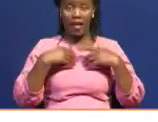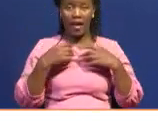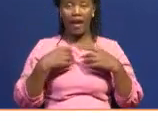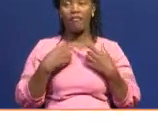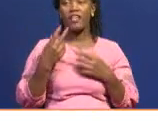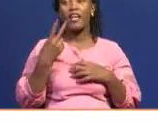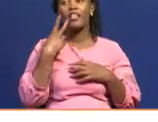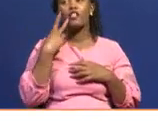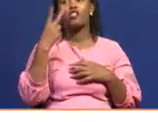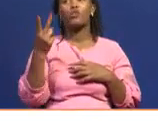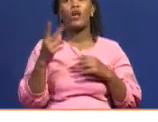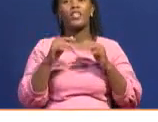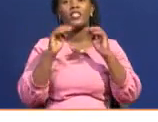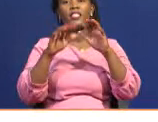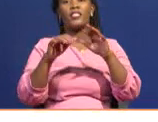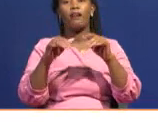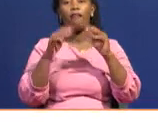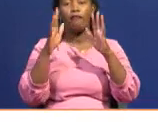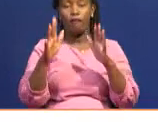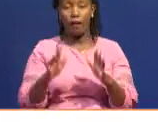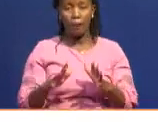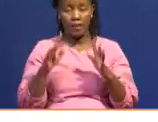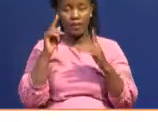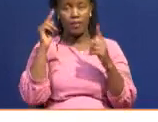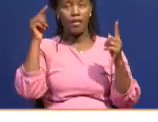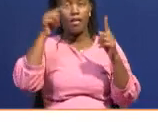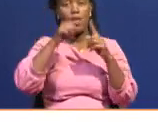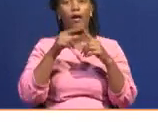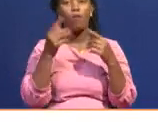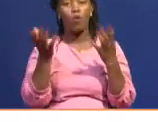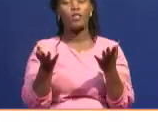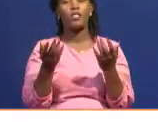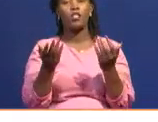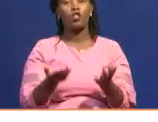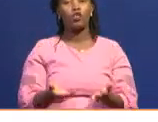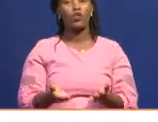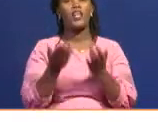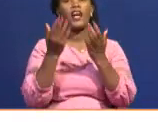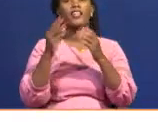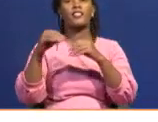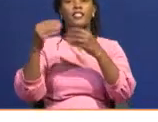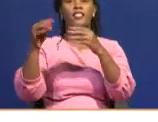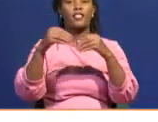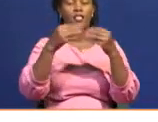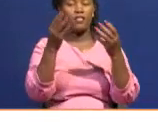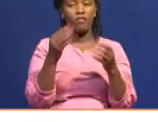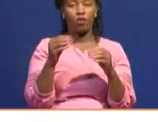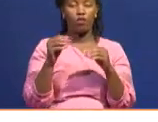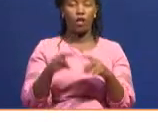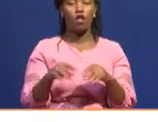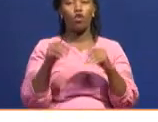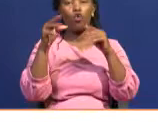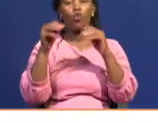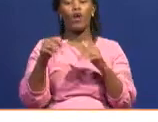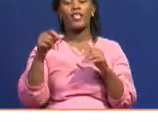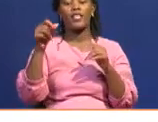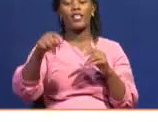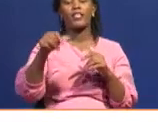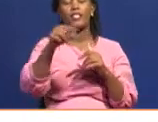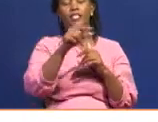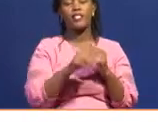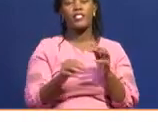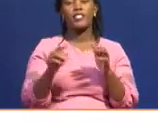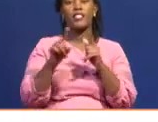seed multiplication project aimed at enhancing distribution of certified hybrid seeds as part of a five-year